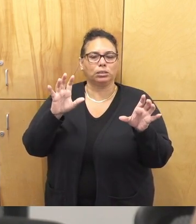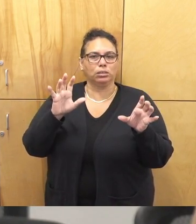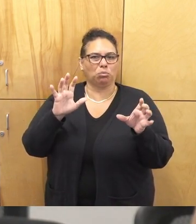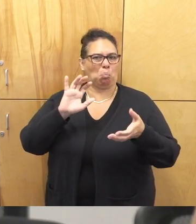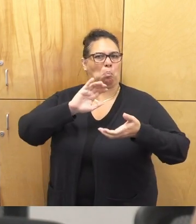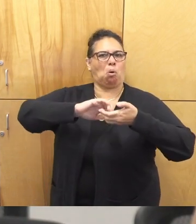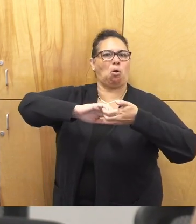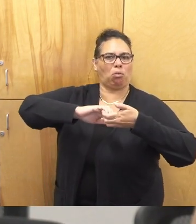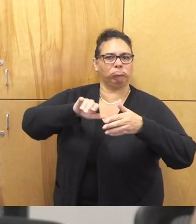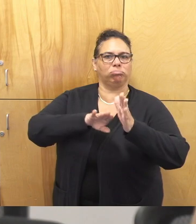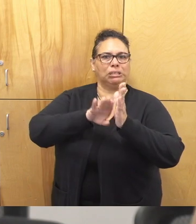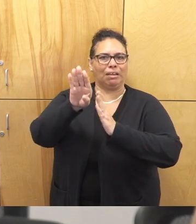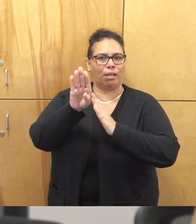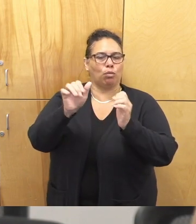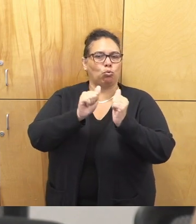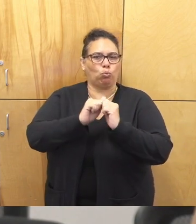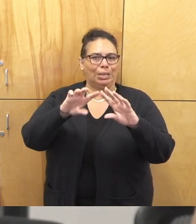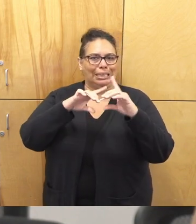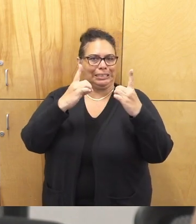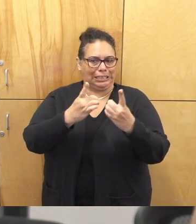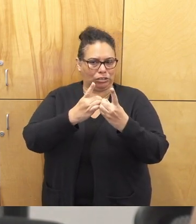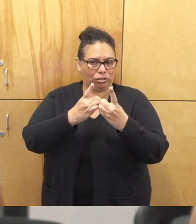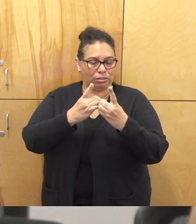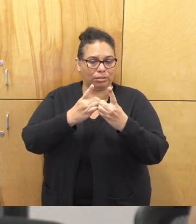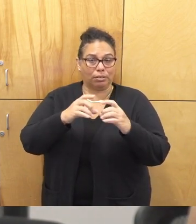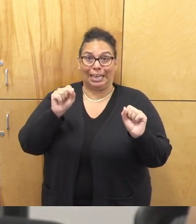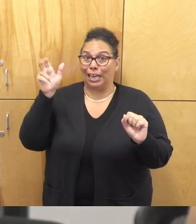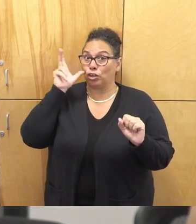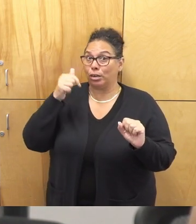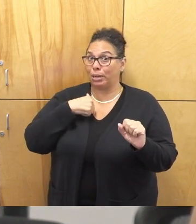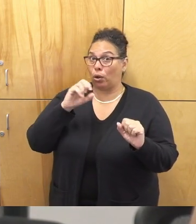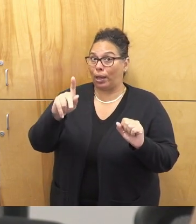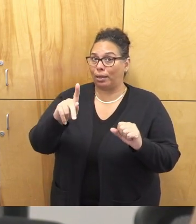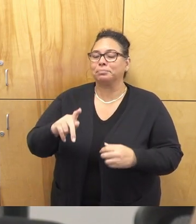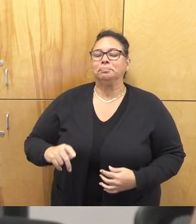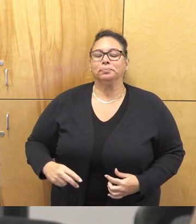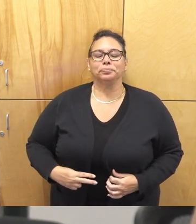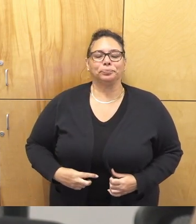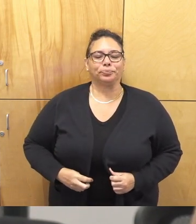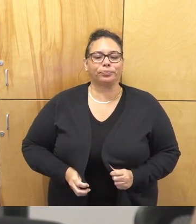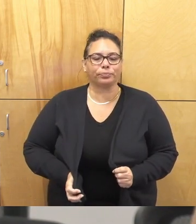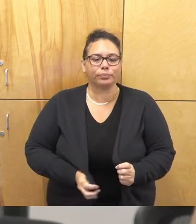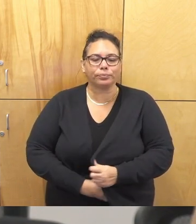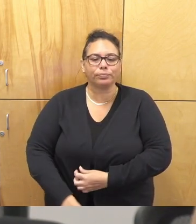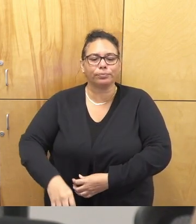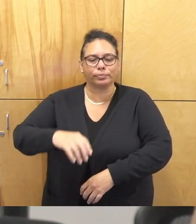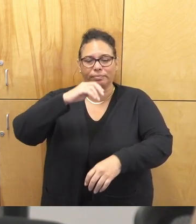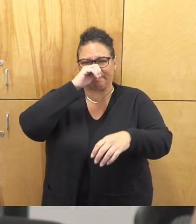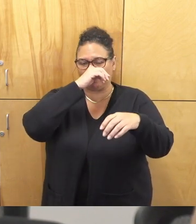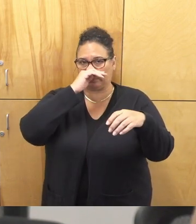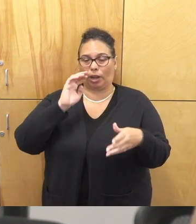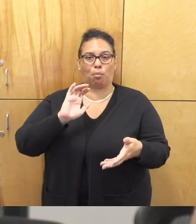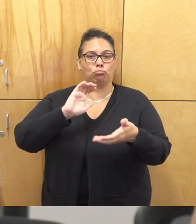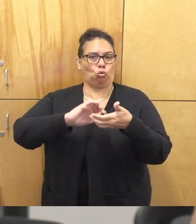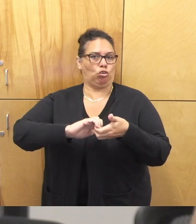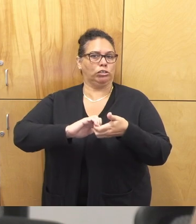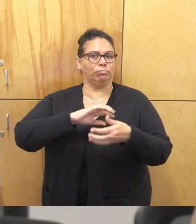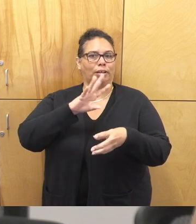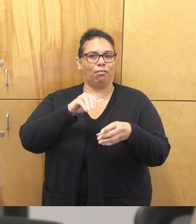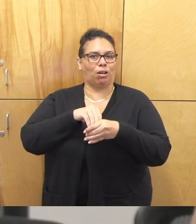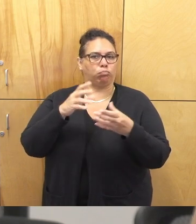we wanted to develop with the district. Can you folks hear me okay? The partnership involved